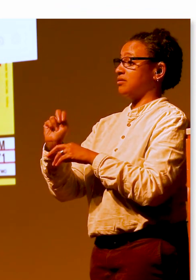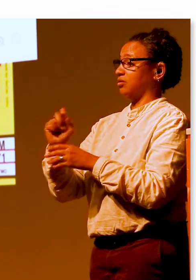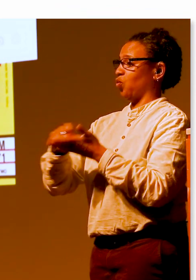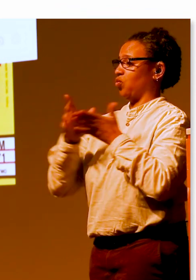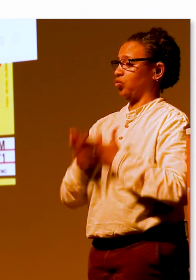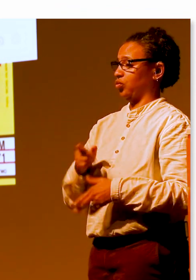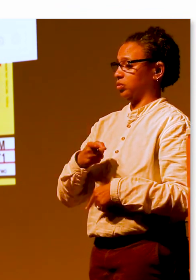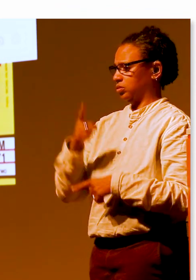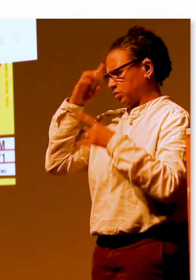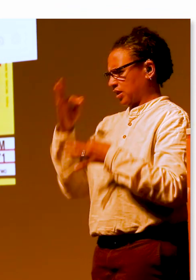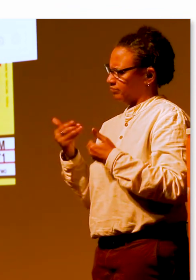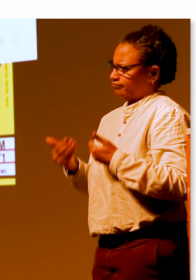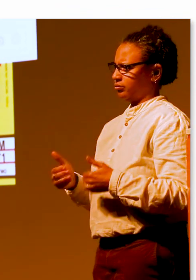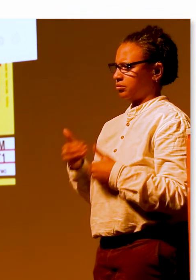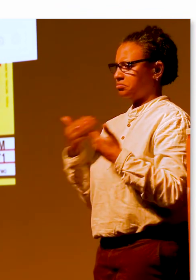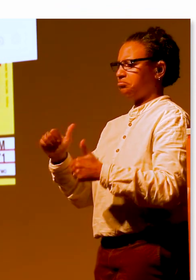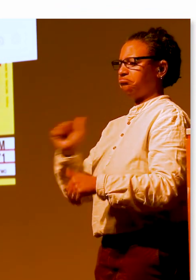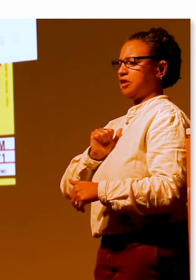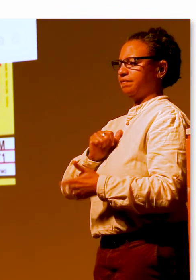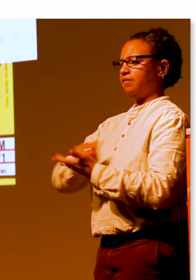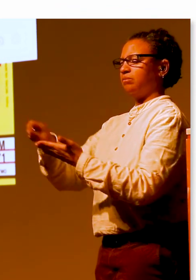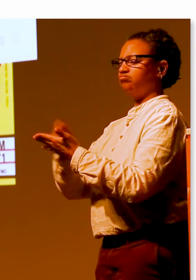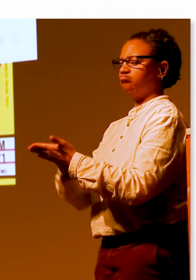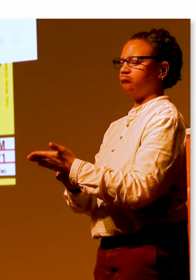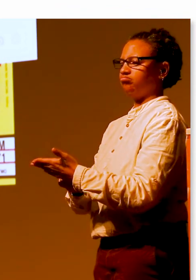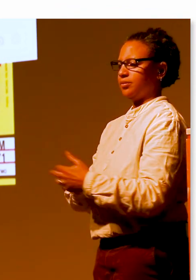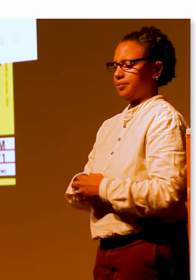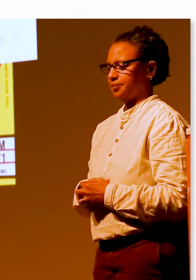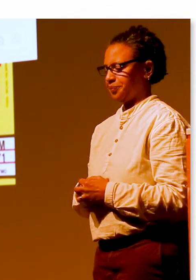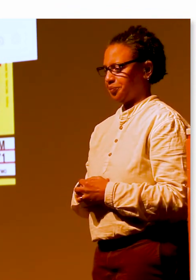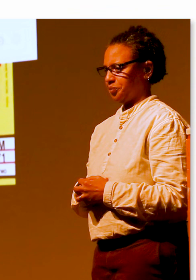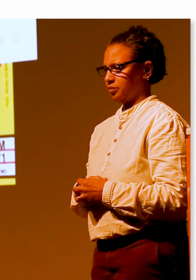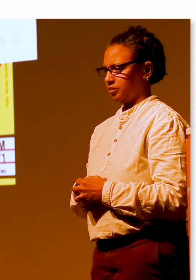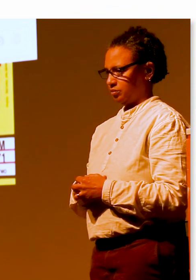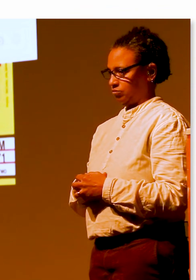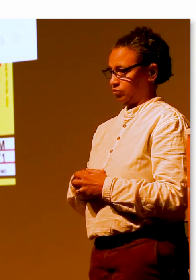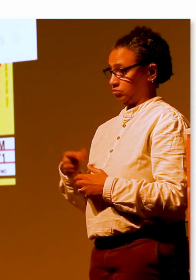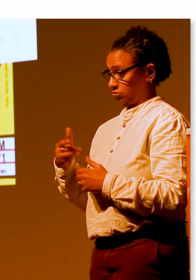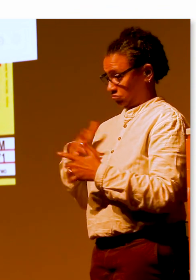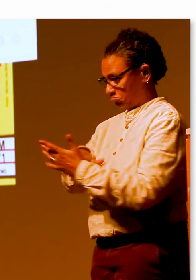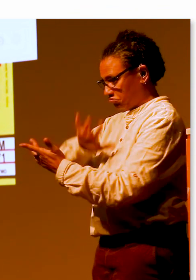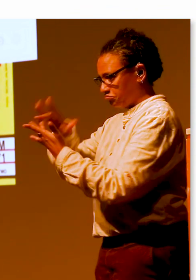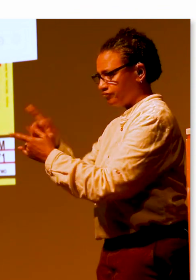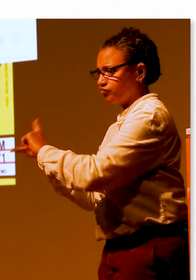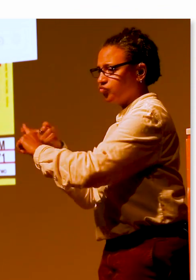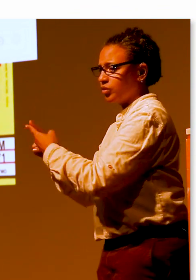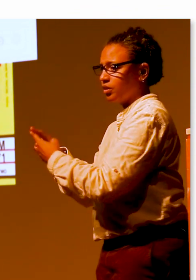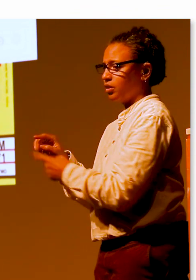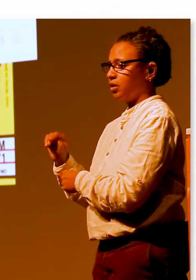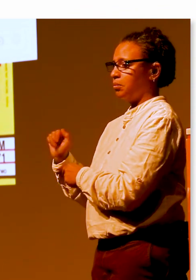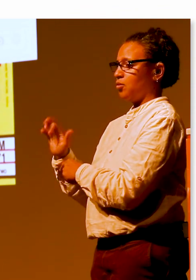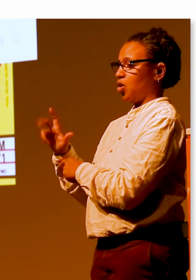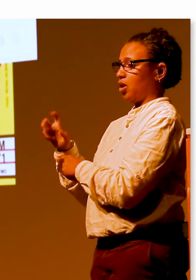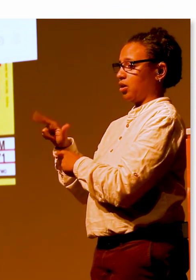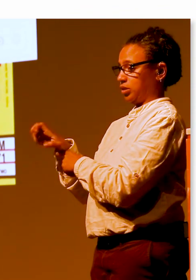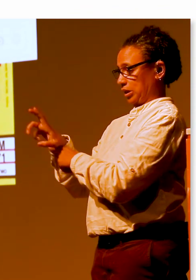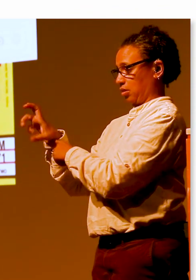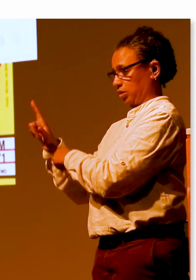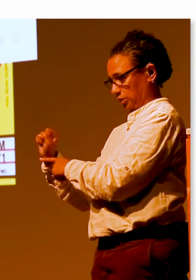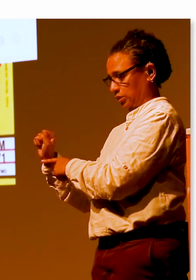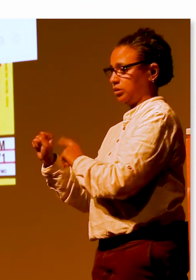myself. And I reached out to Marcellus because I knew that I couldn't do it alone. And I also decided to use